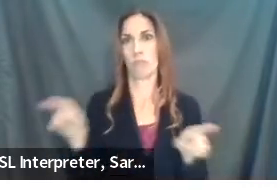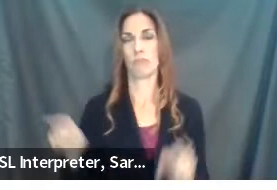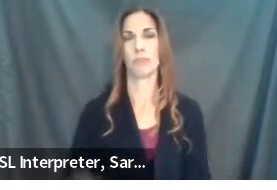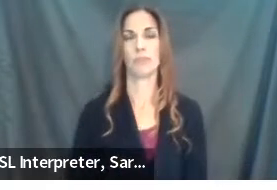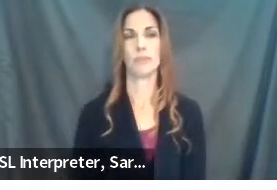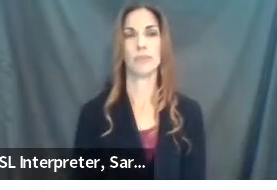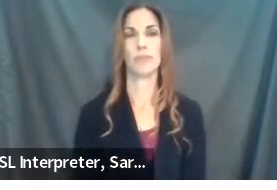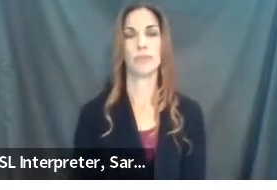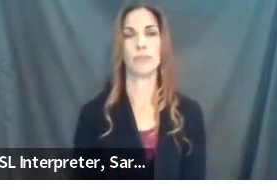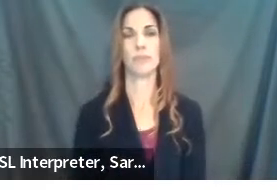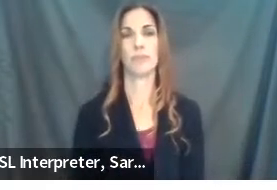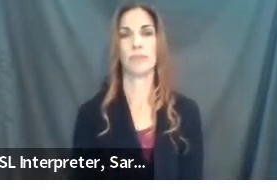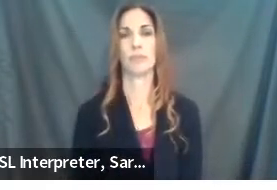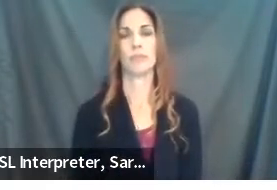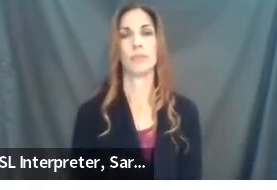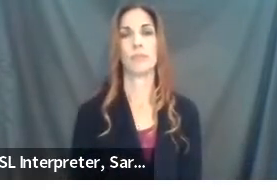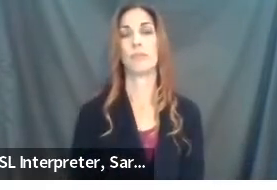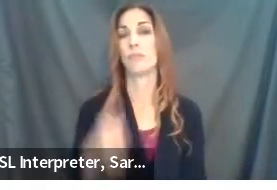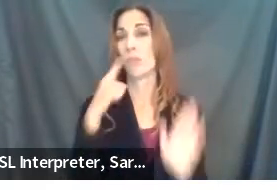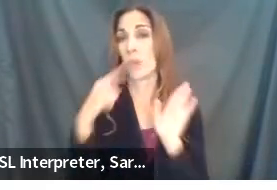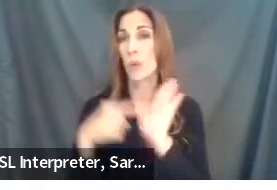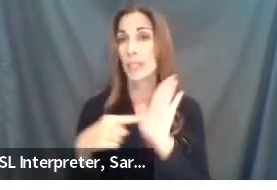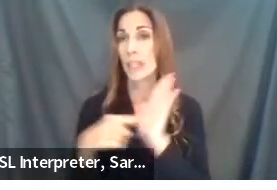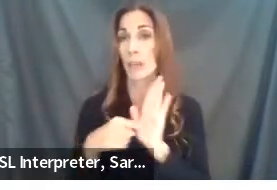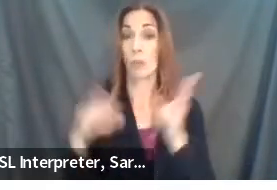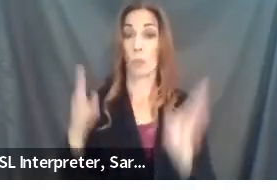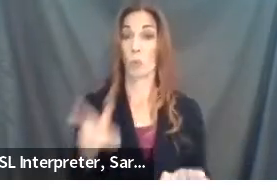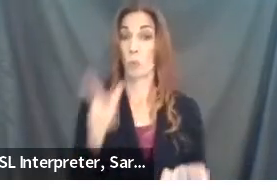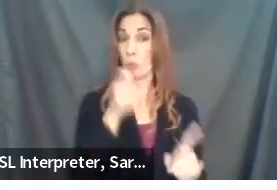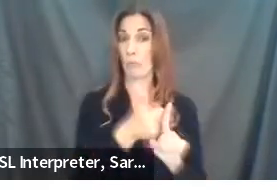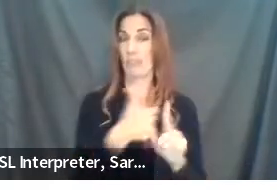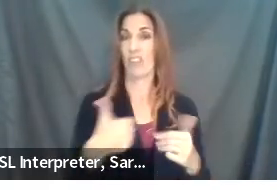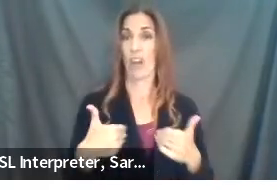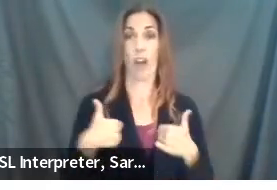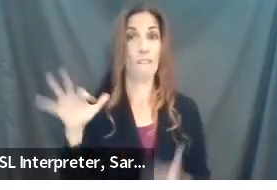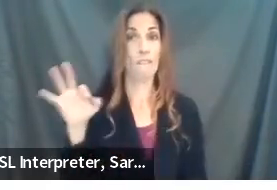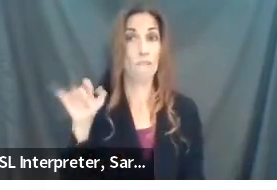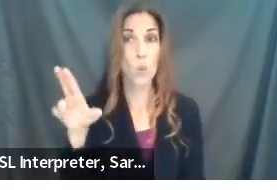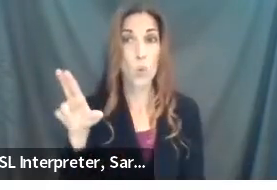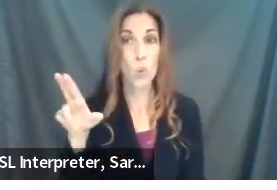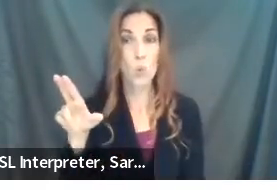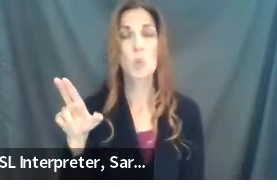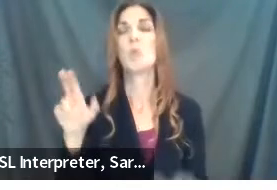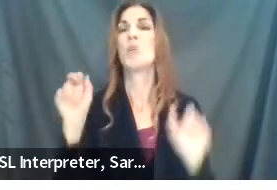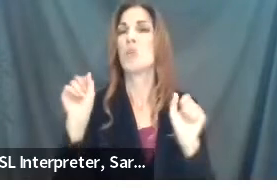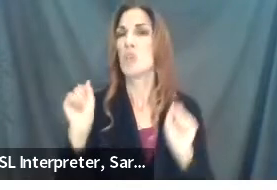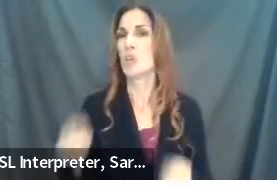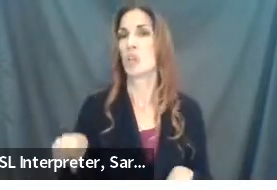For example, a person with the flu could get pneumonia,